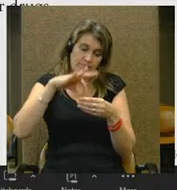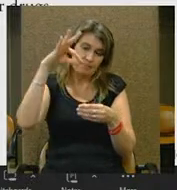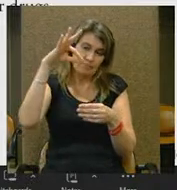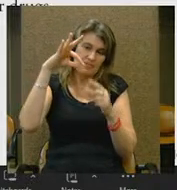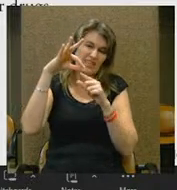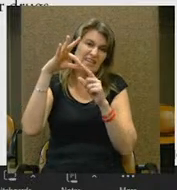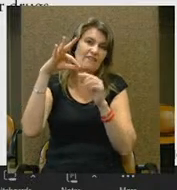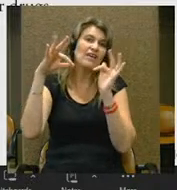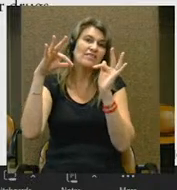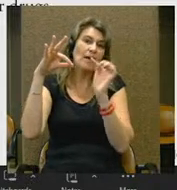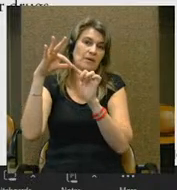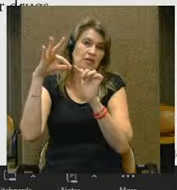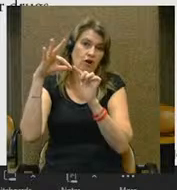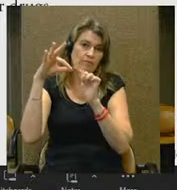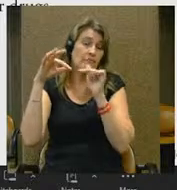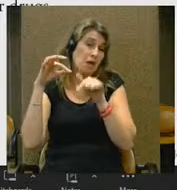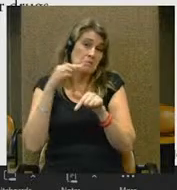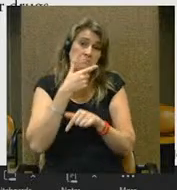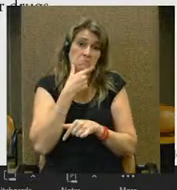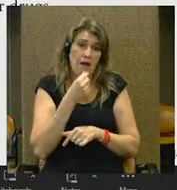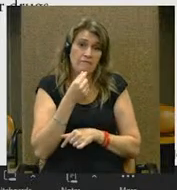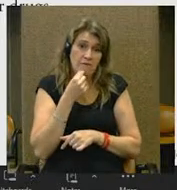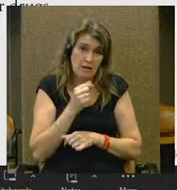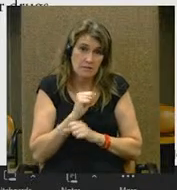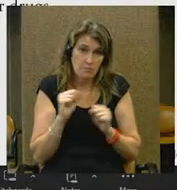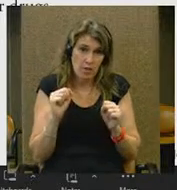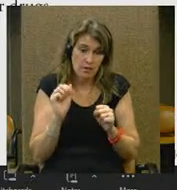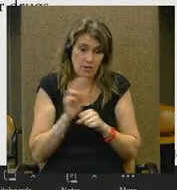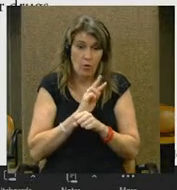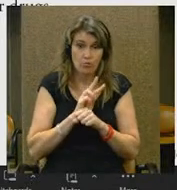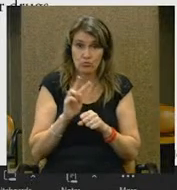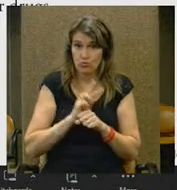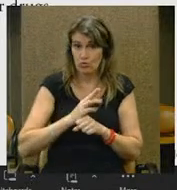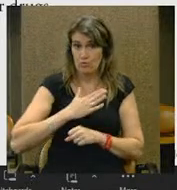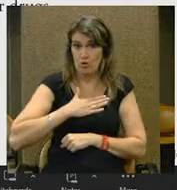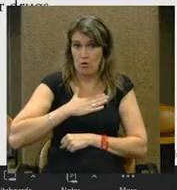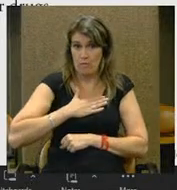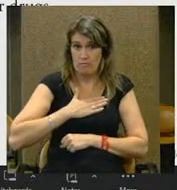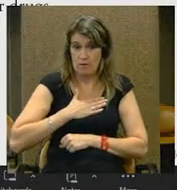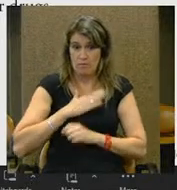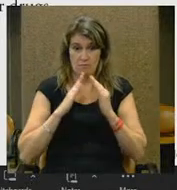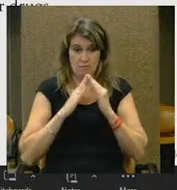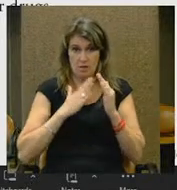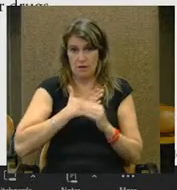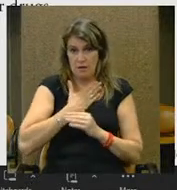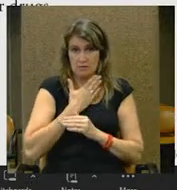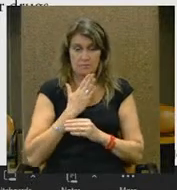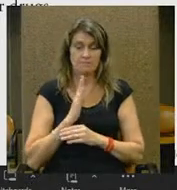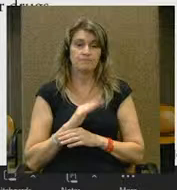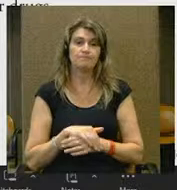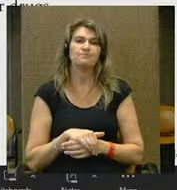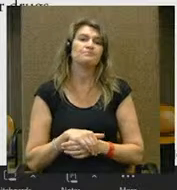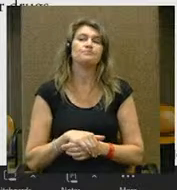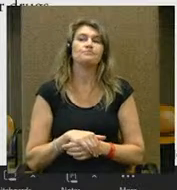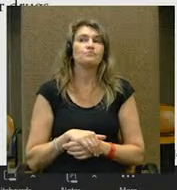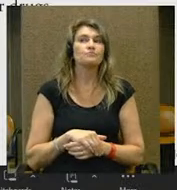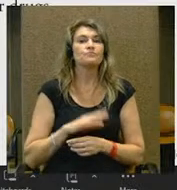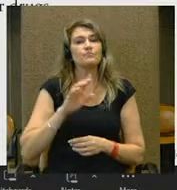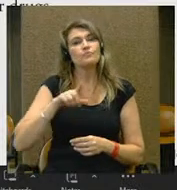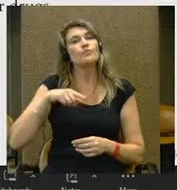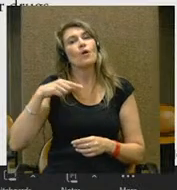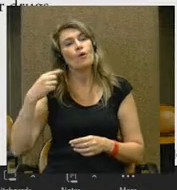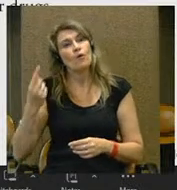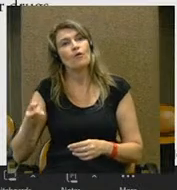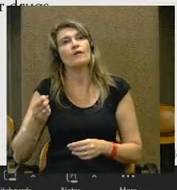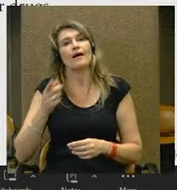more rigorous, but you'll want to look into kind of both of those. And then the other thing you can do is you can actually test sewer water